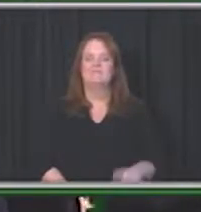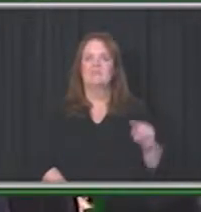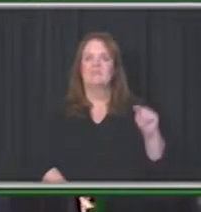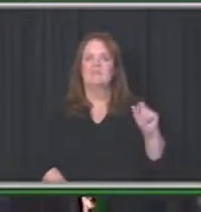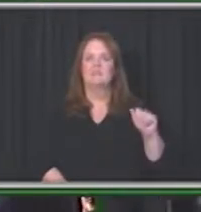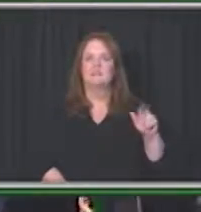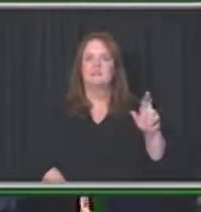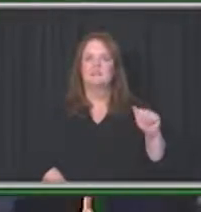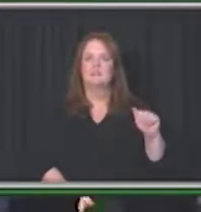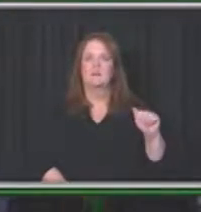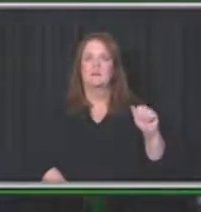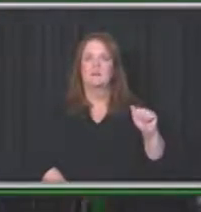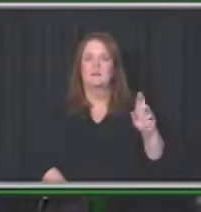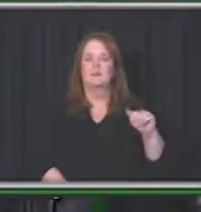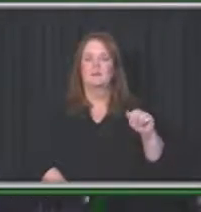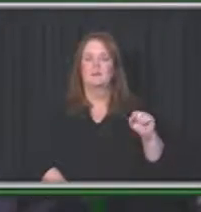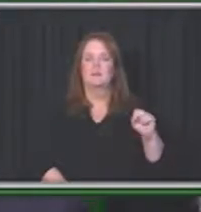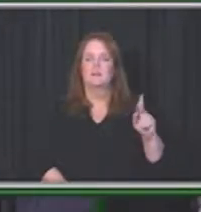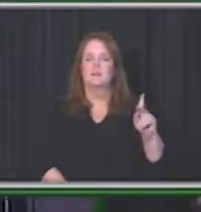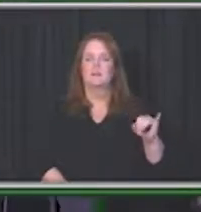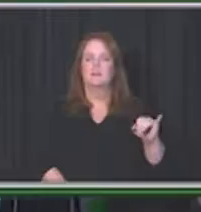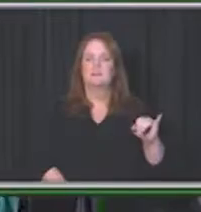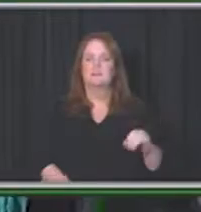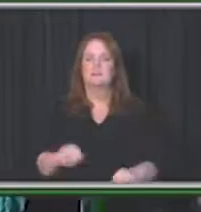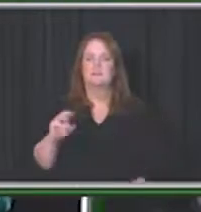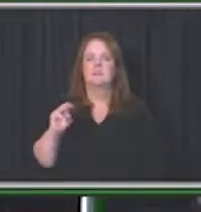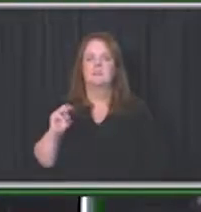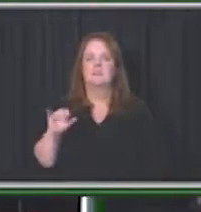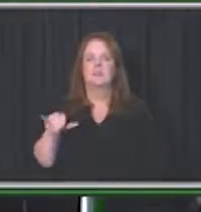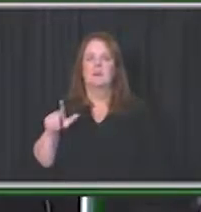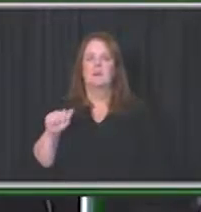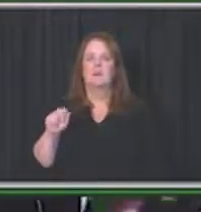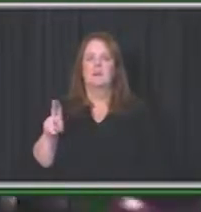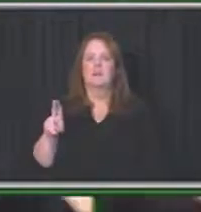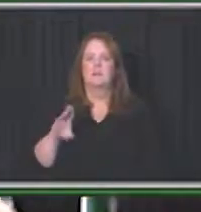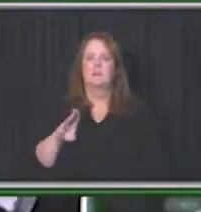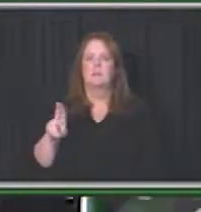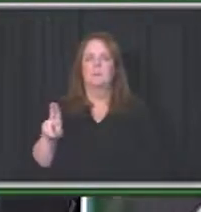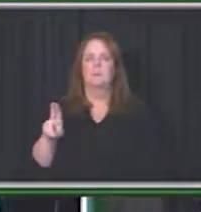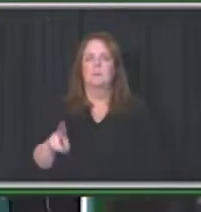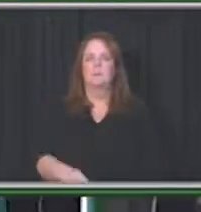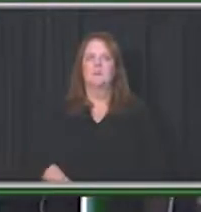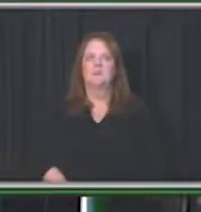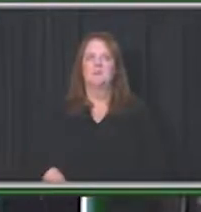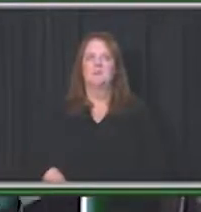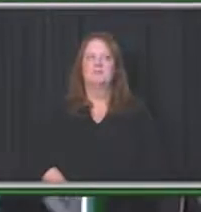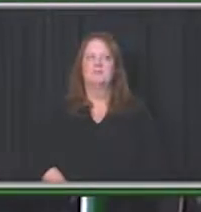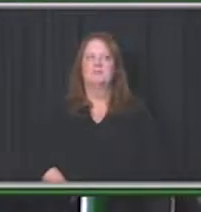Tara Adamski. Mai Lau Bu.